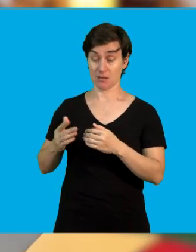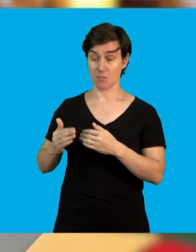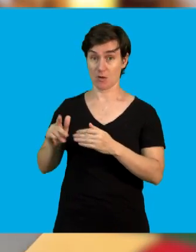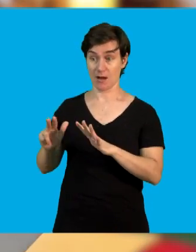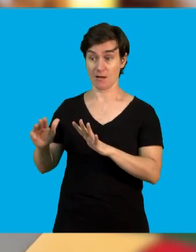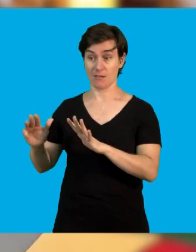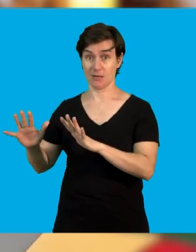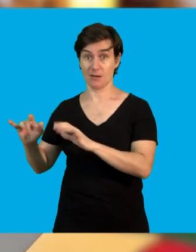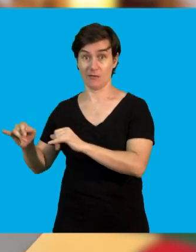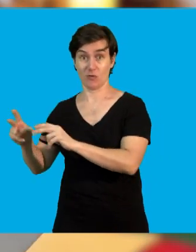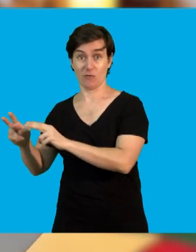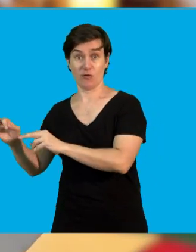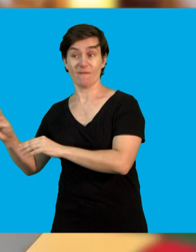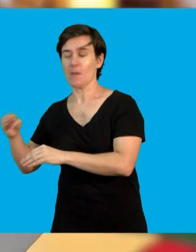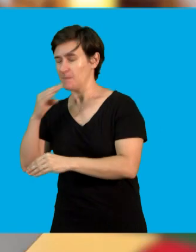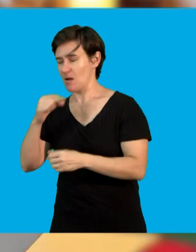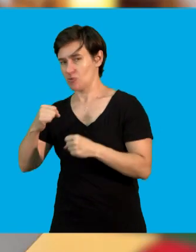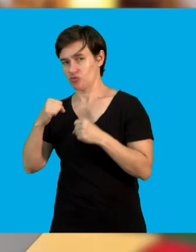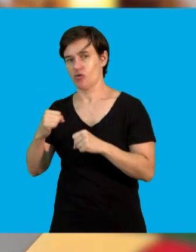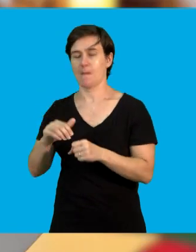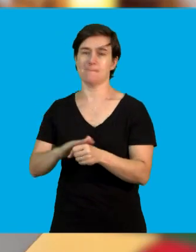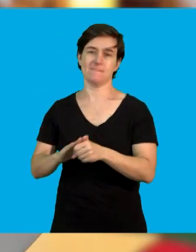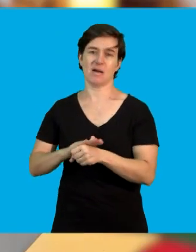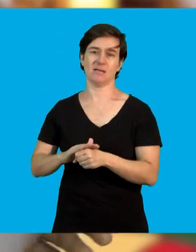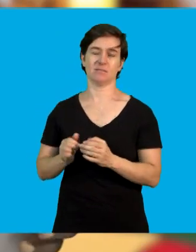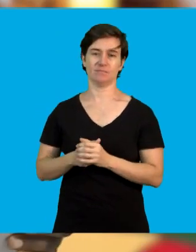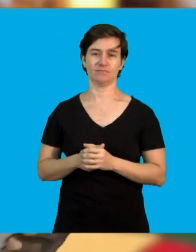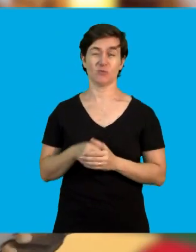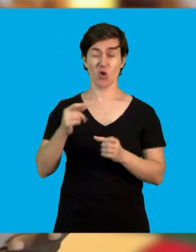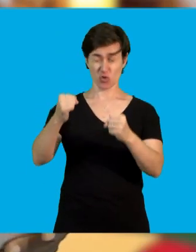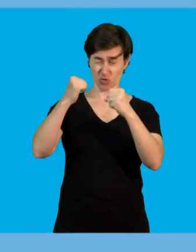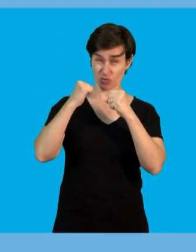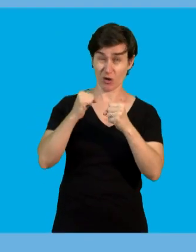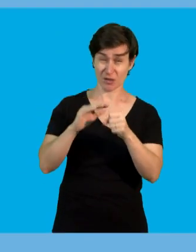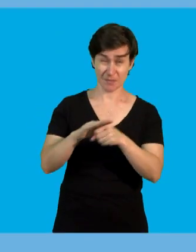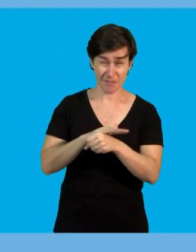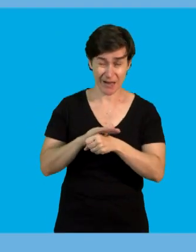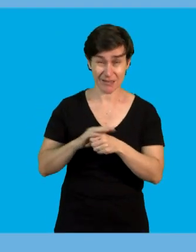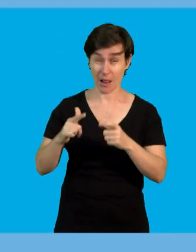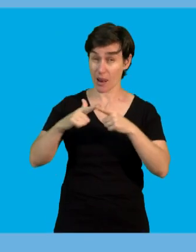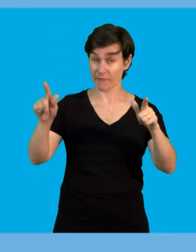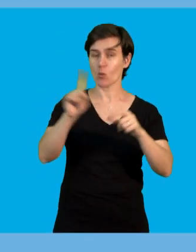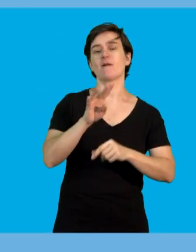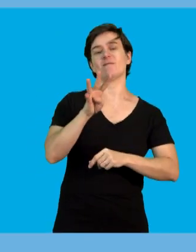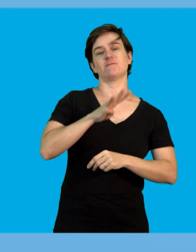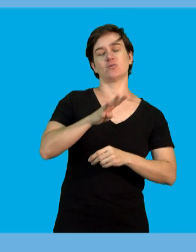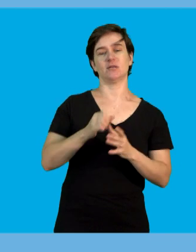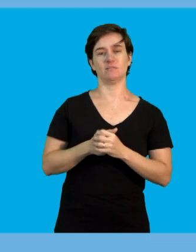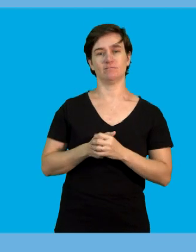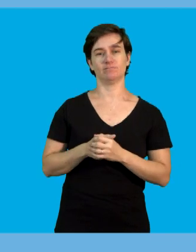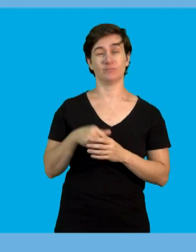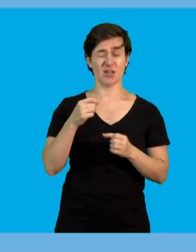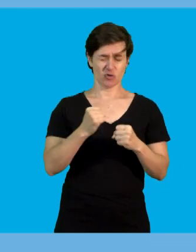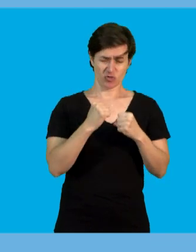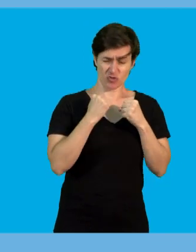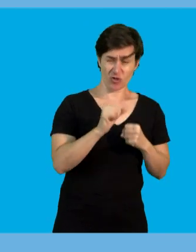becomes as you're moving towards 14. So the strongest base has a pH of 14.